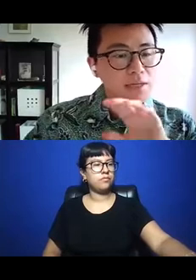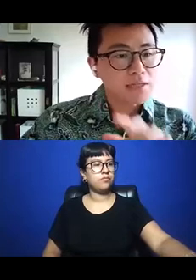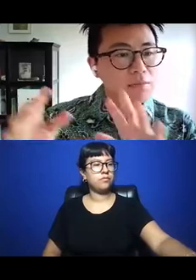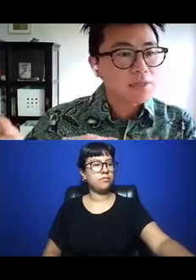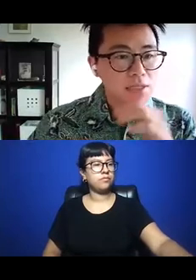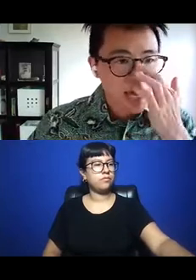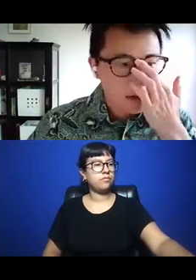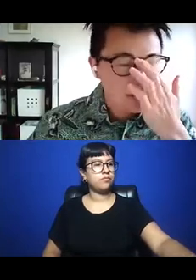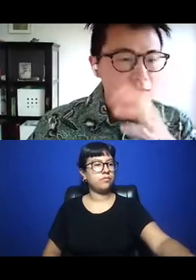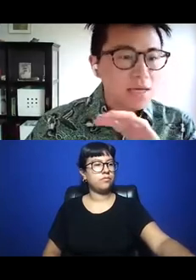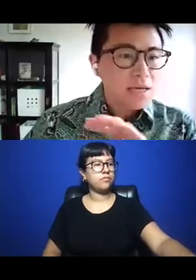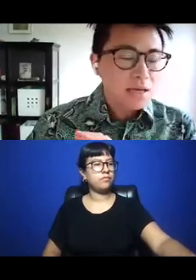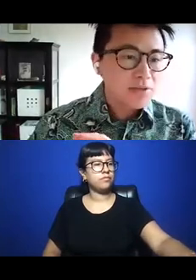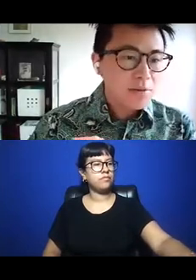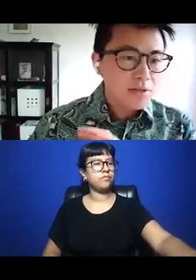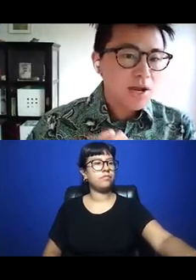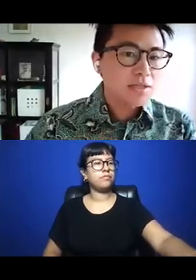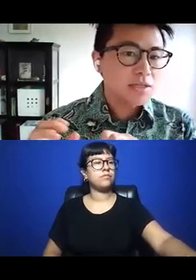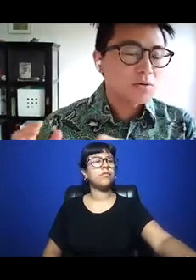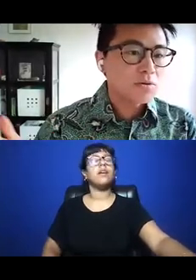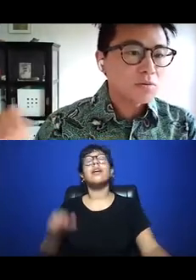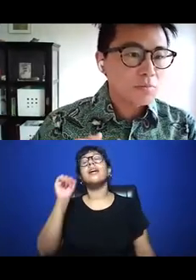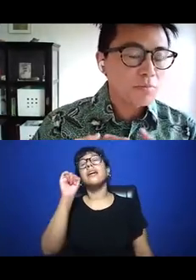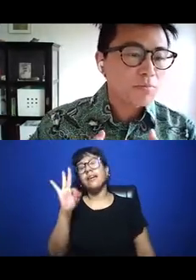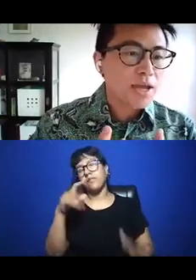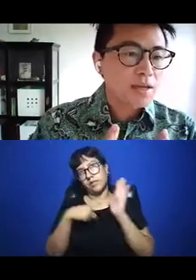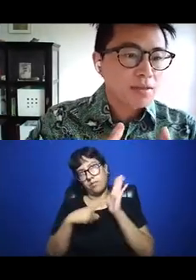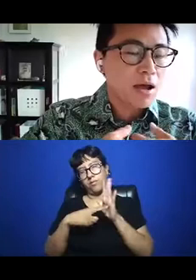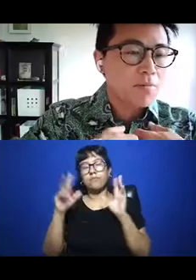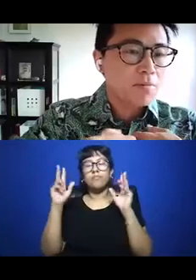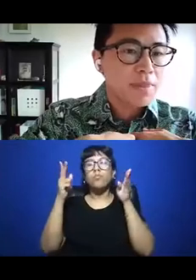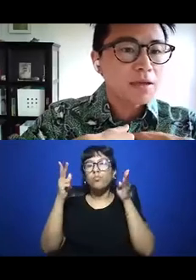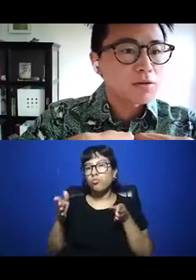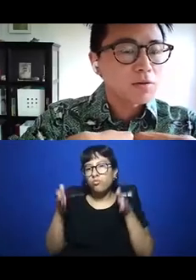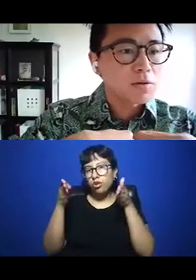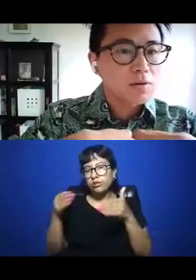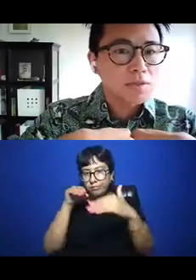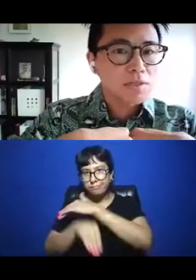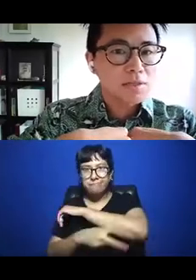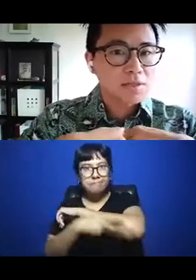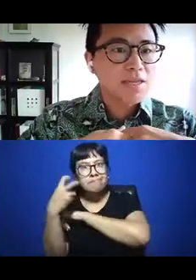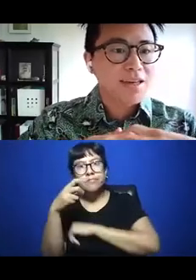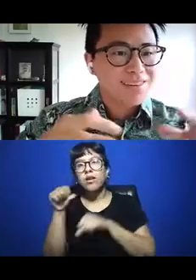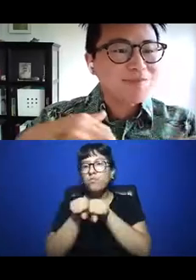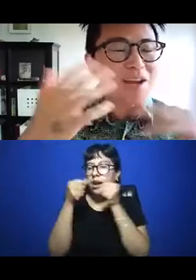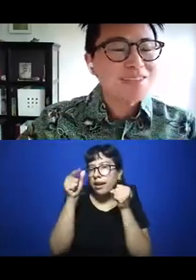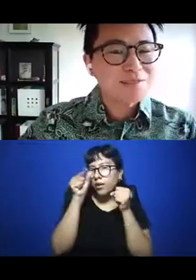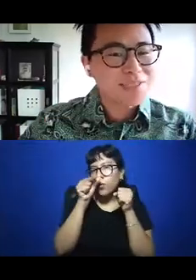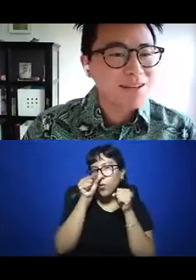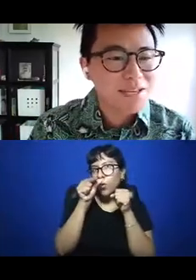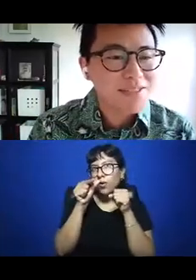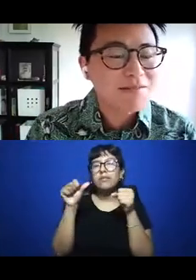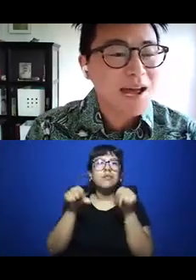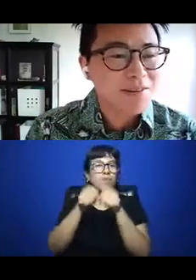so against the malicious hackers, if someone tries to break like break into